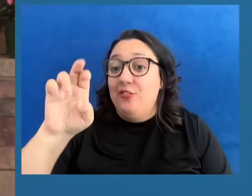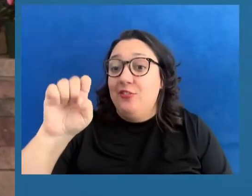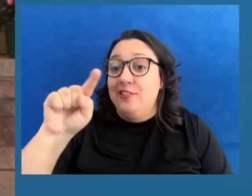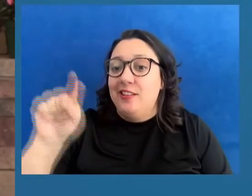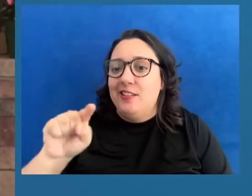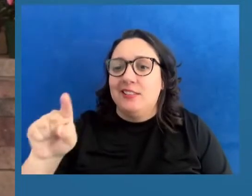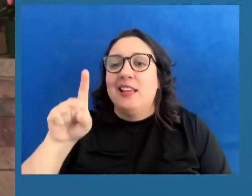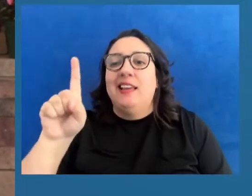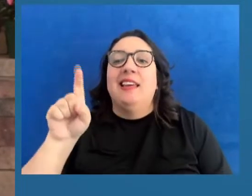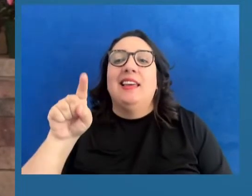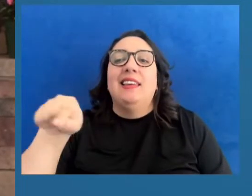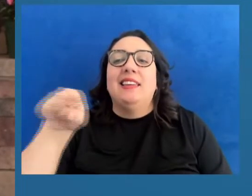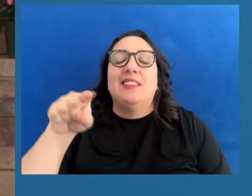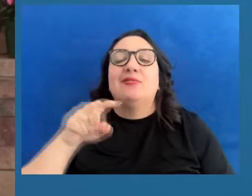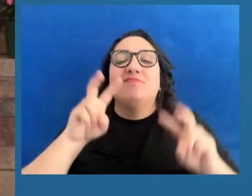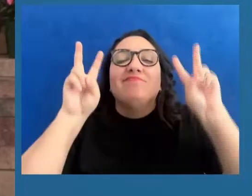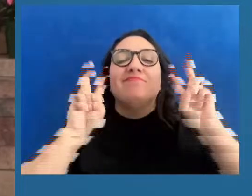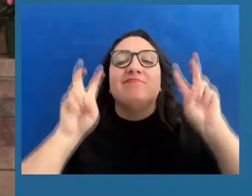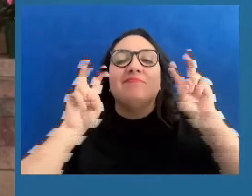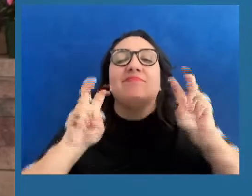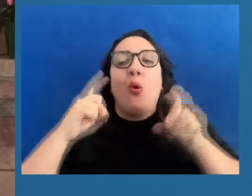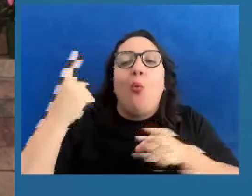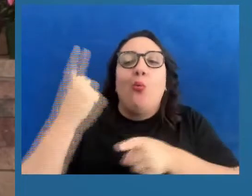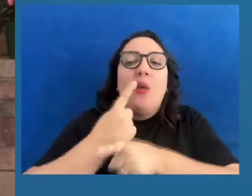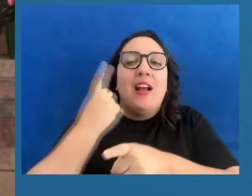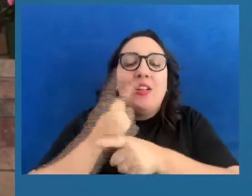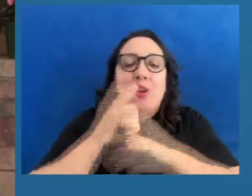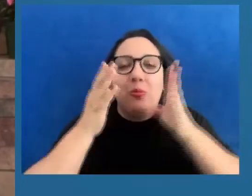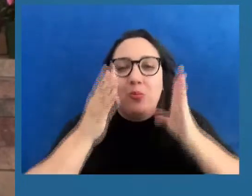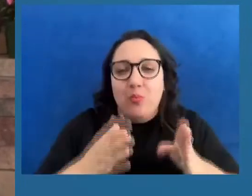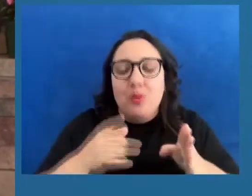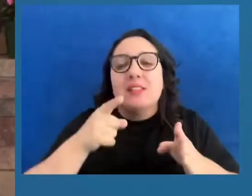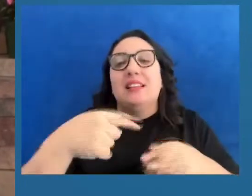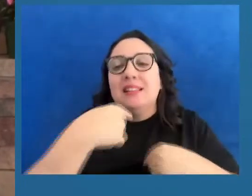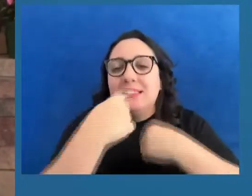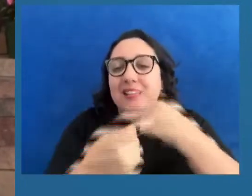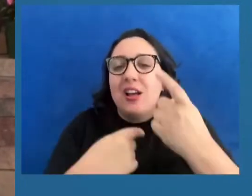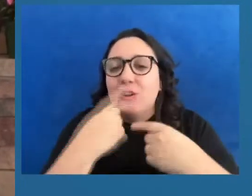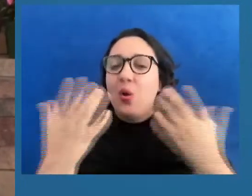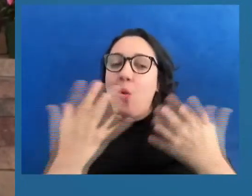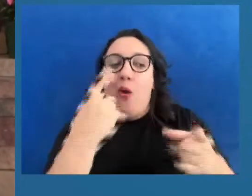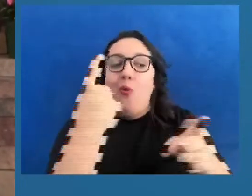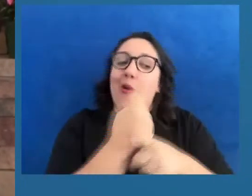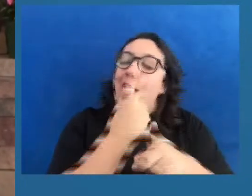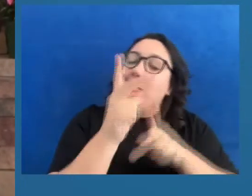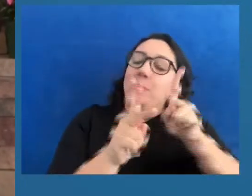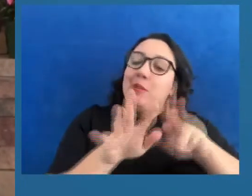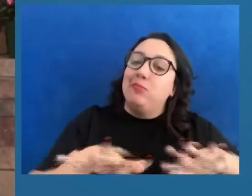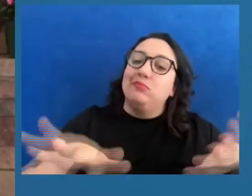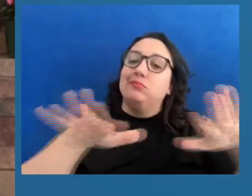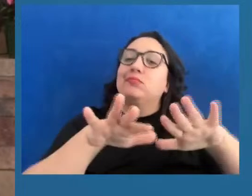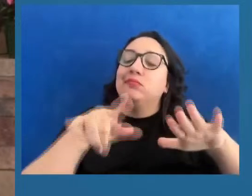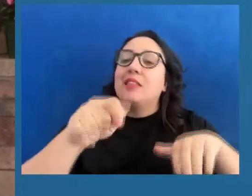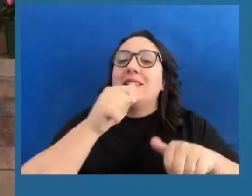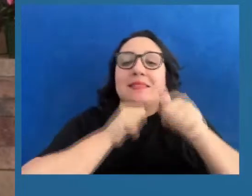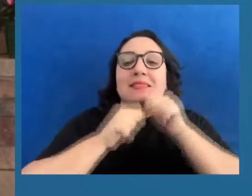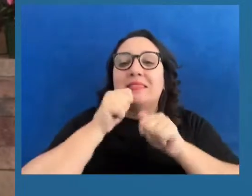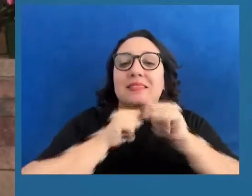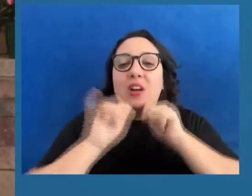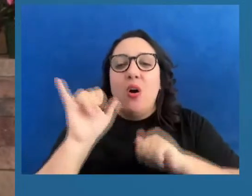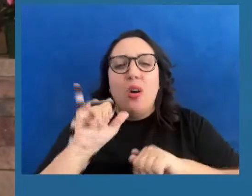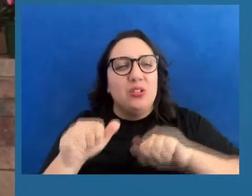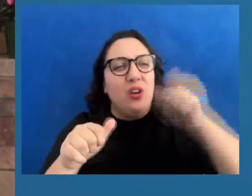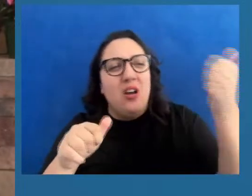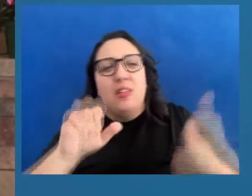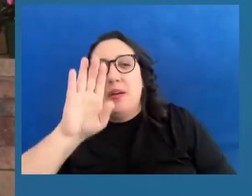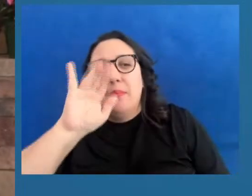who's going to talk to you about what regular people are going through. And I thank him for being here. And Bill Maley here too? I just saw you over there. Bill, stand up, our